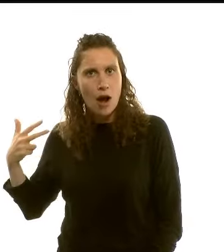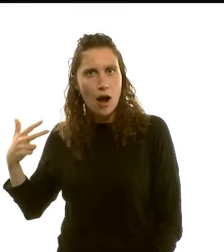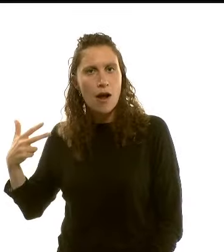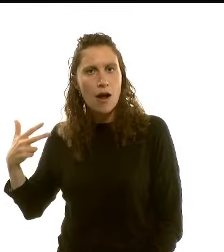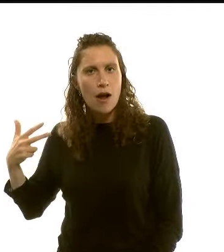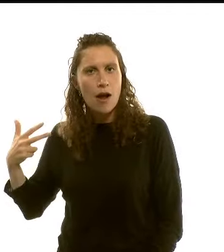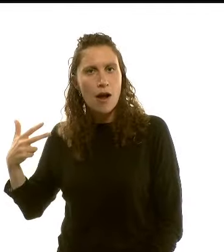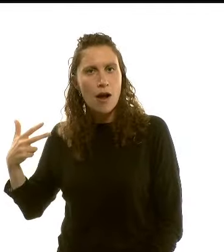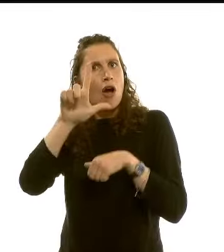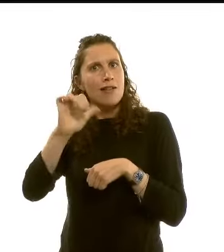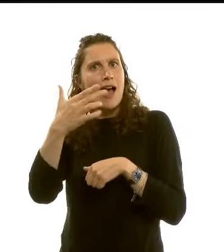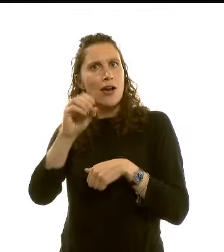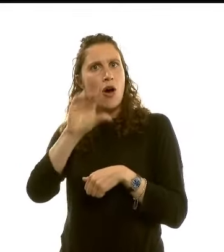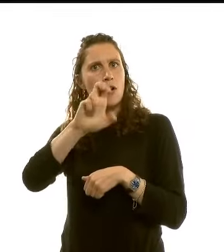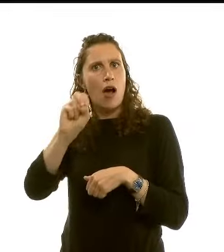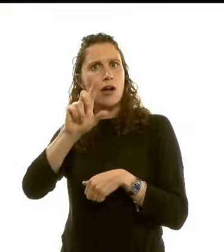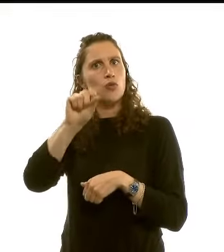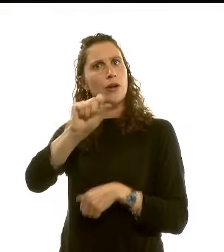LegoCon 2022.